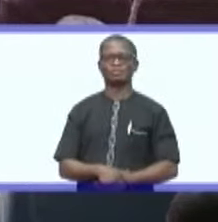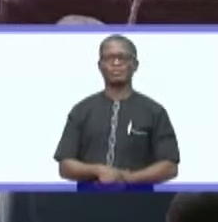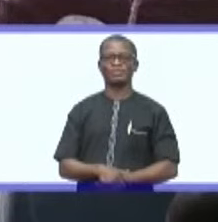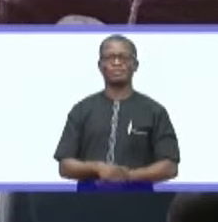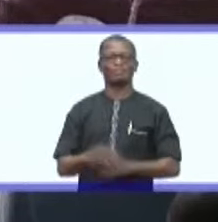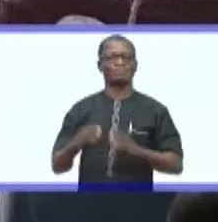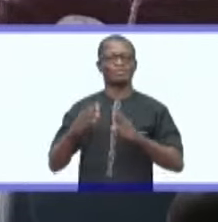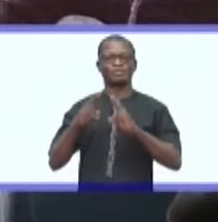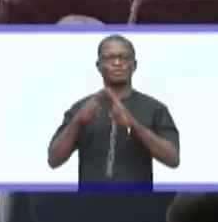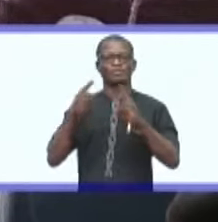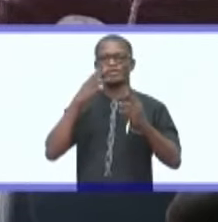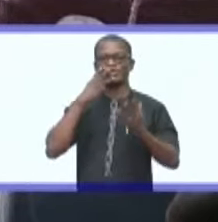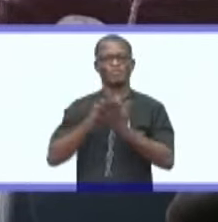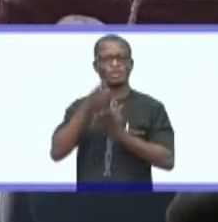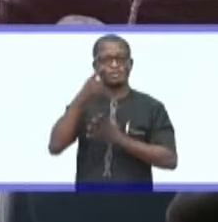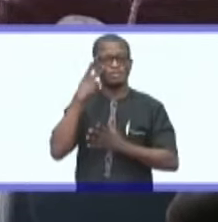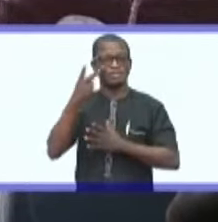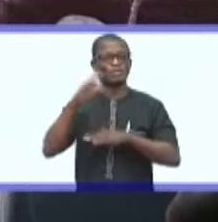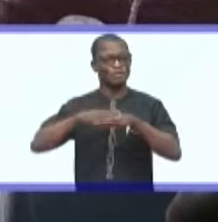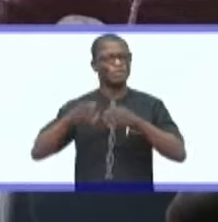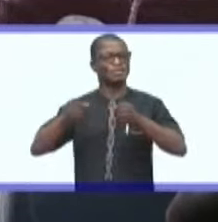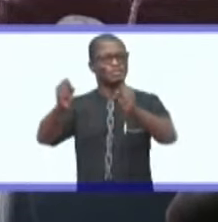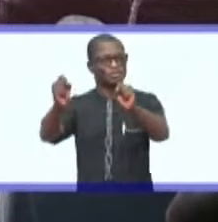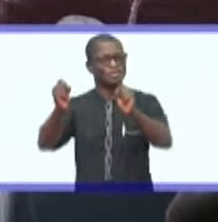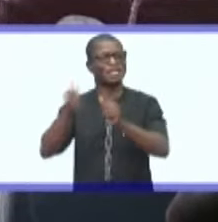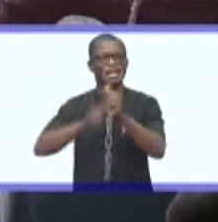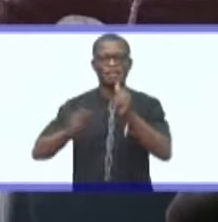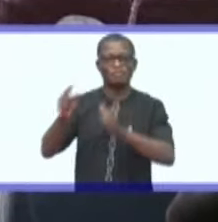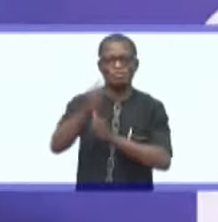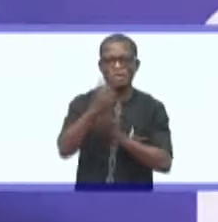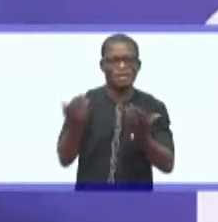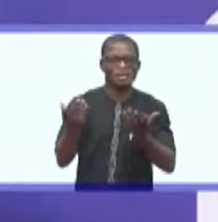Extremely well. You can see it on the street. You can see it everywhere. You can feel it anywhere.